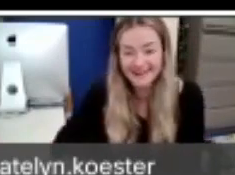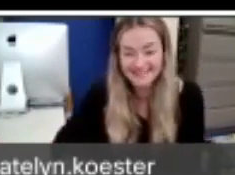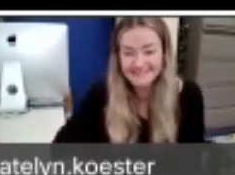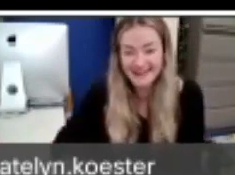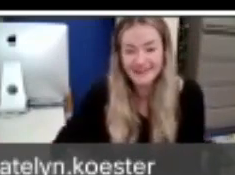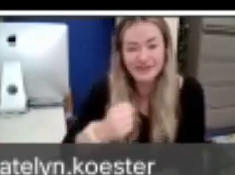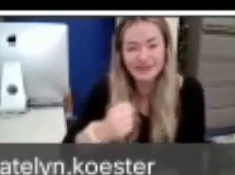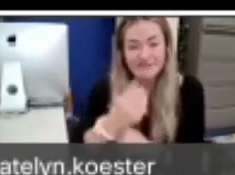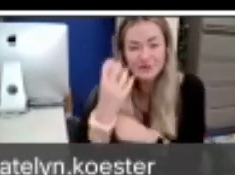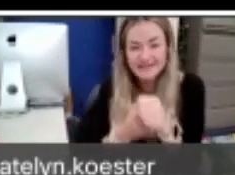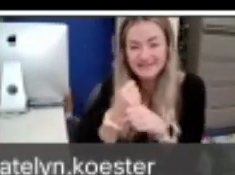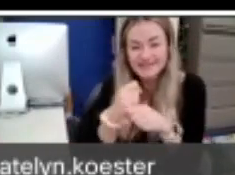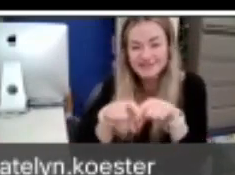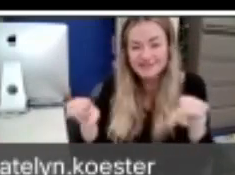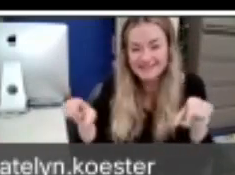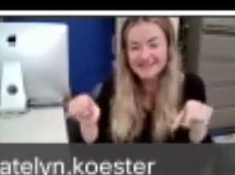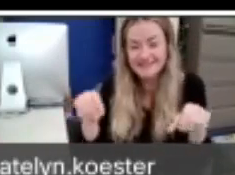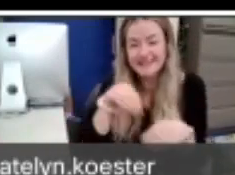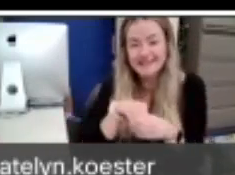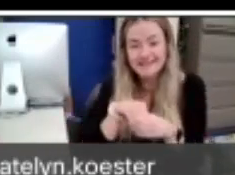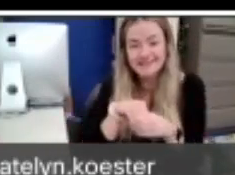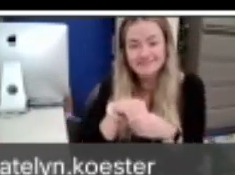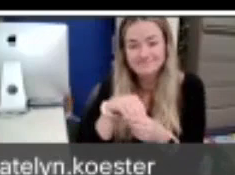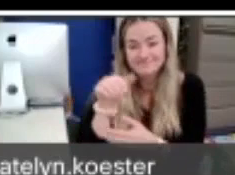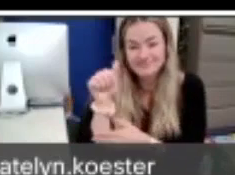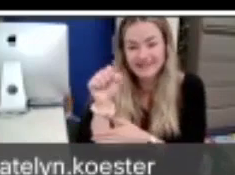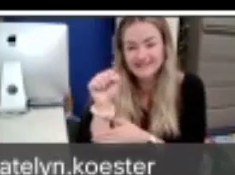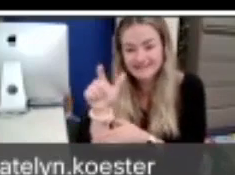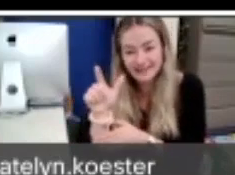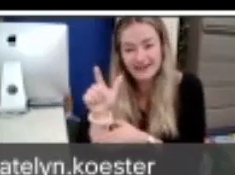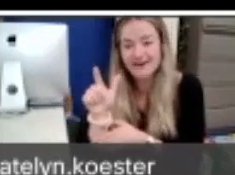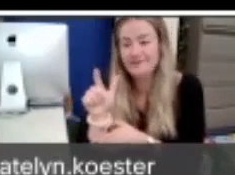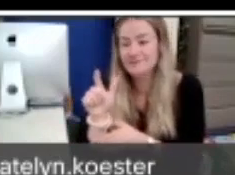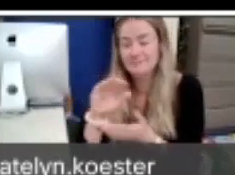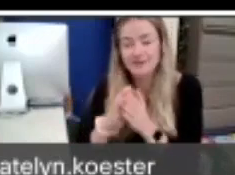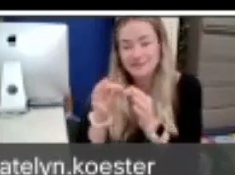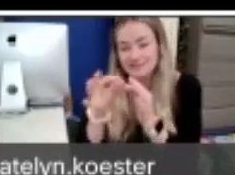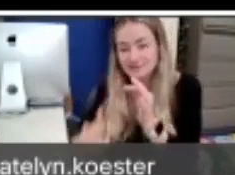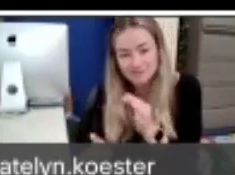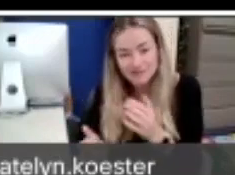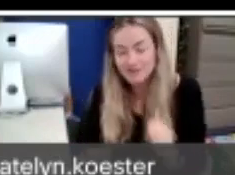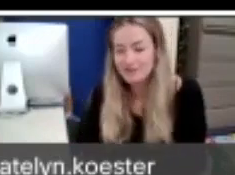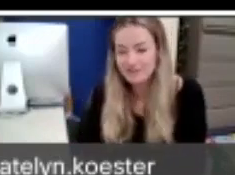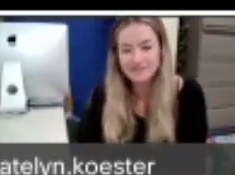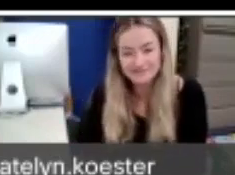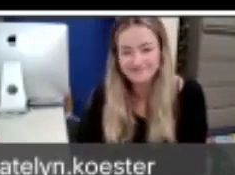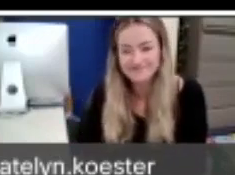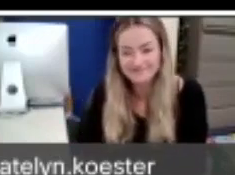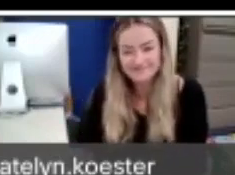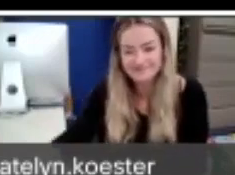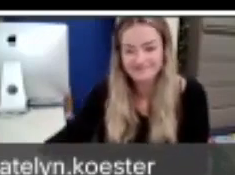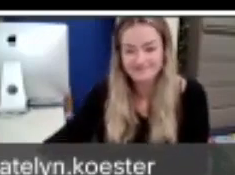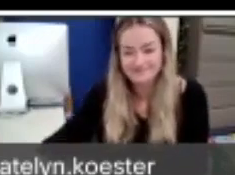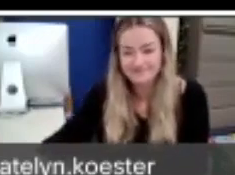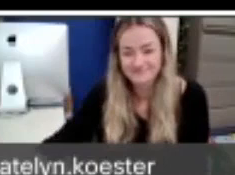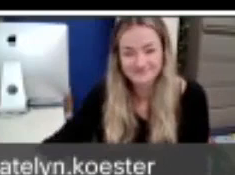Go to school for that, take classes. They do offer degrees in ASL or